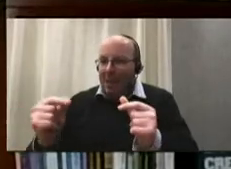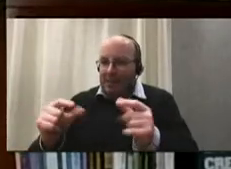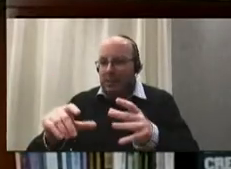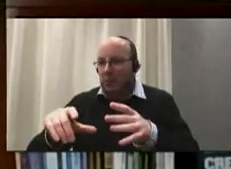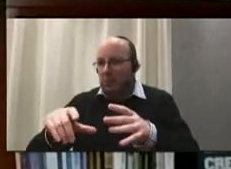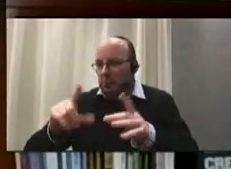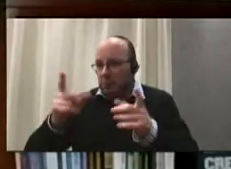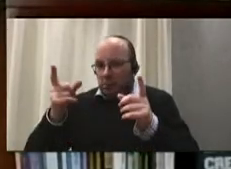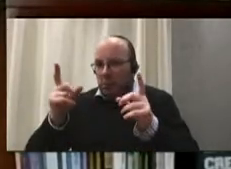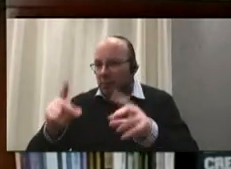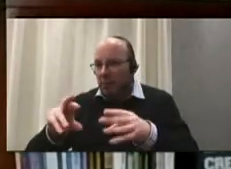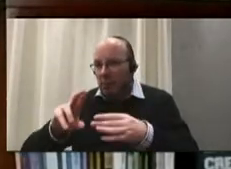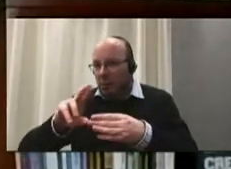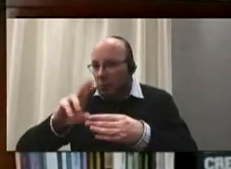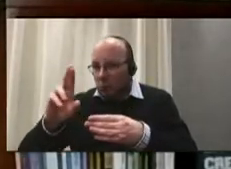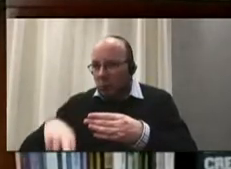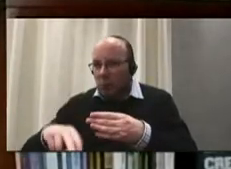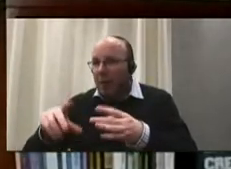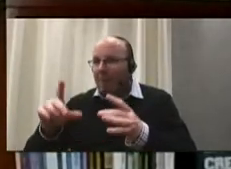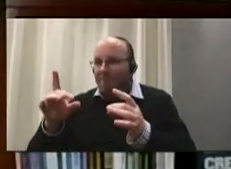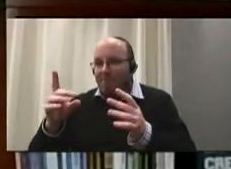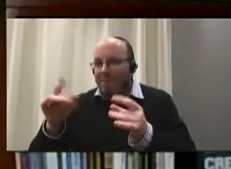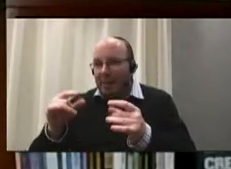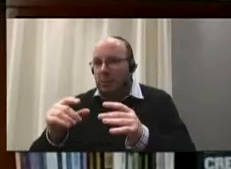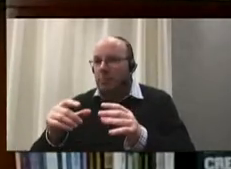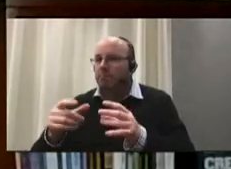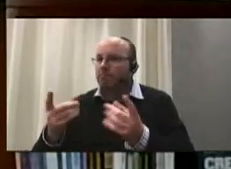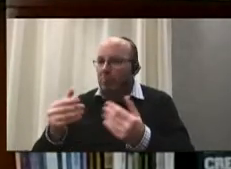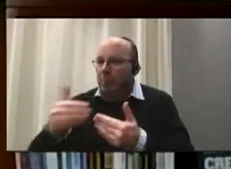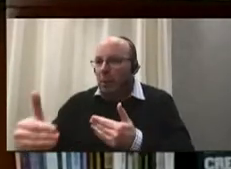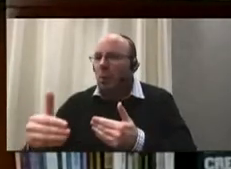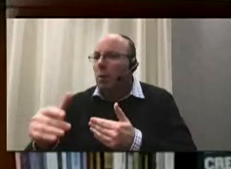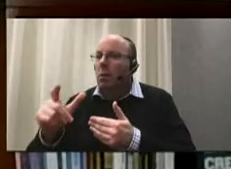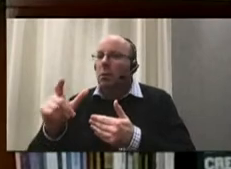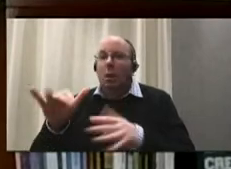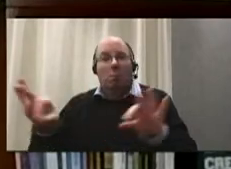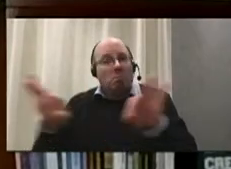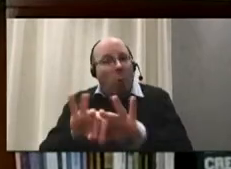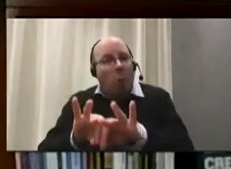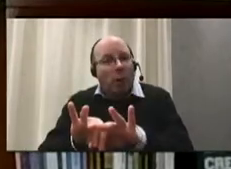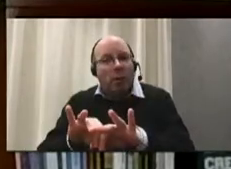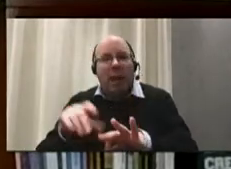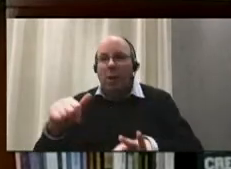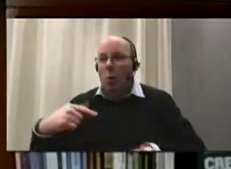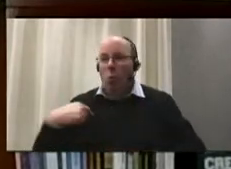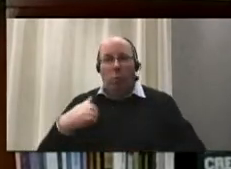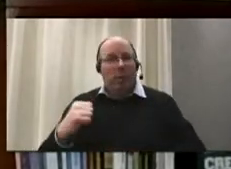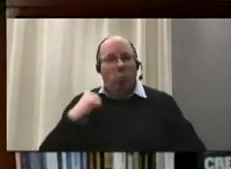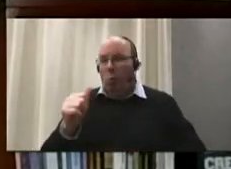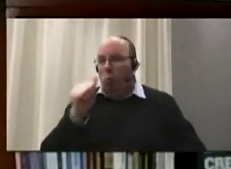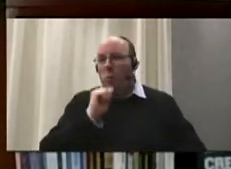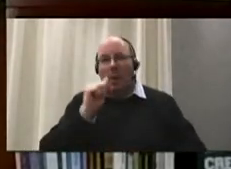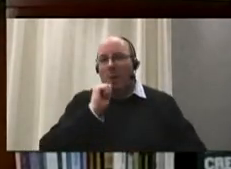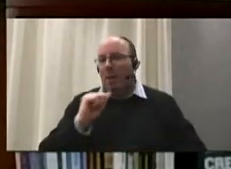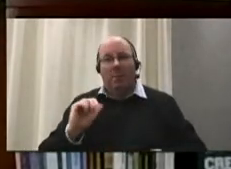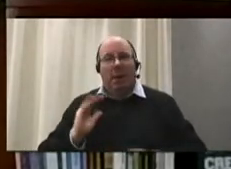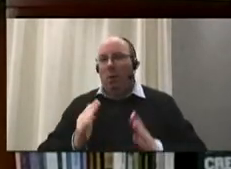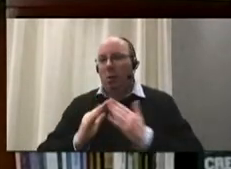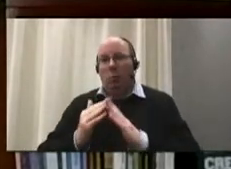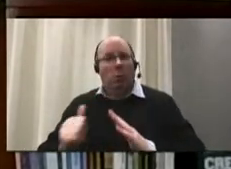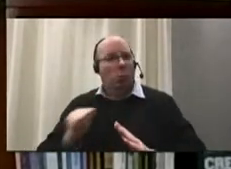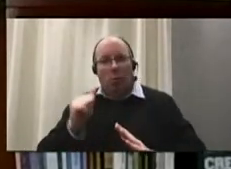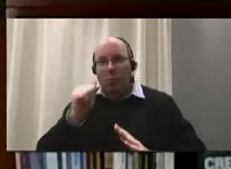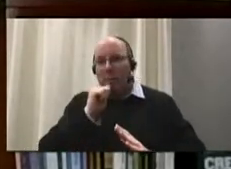message that this is important, and everybody gets the message that we're not going to tolerate this in our community because it's unhealthy